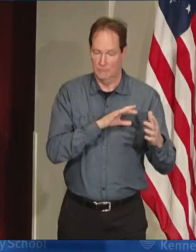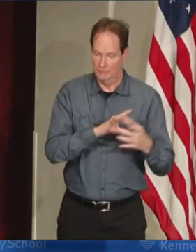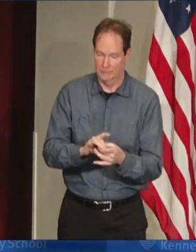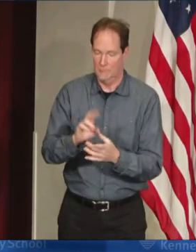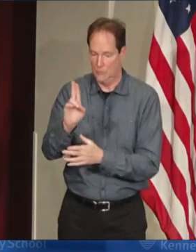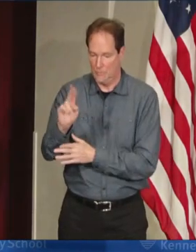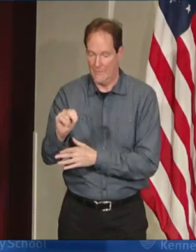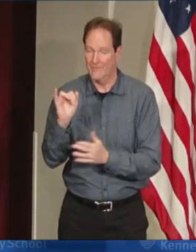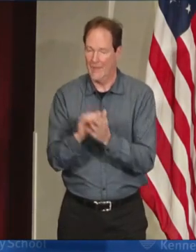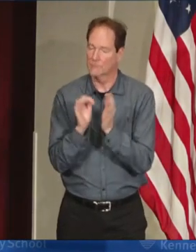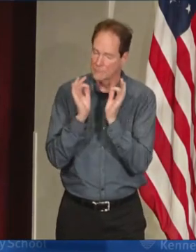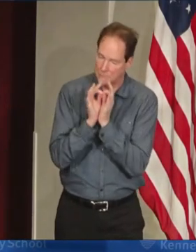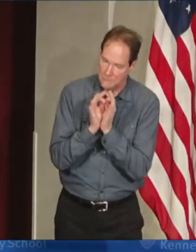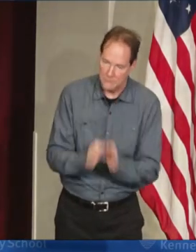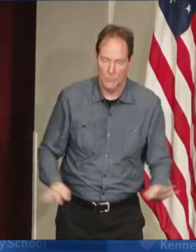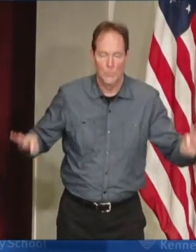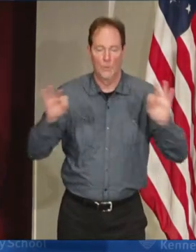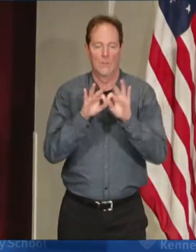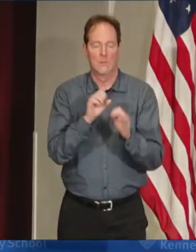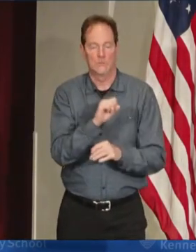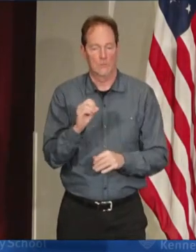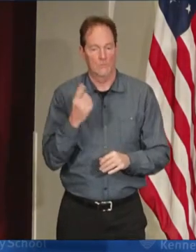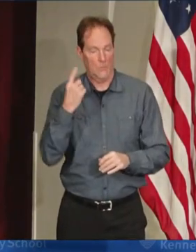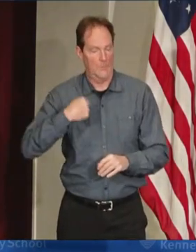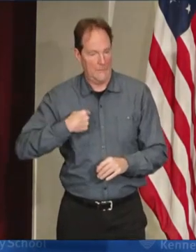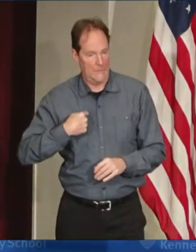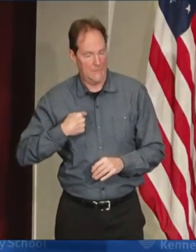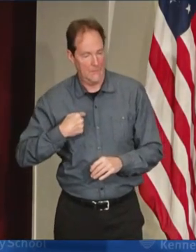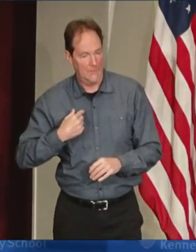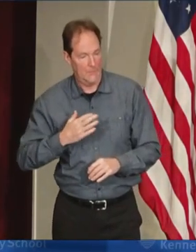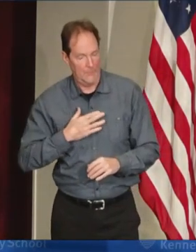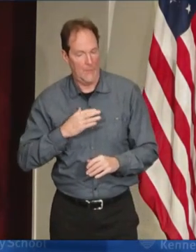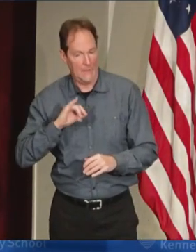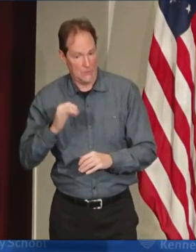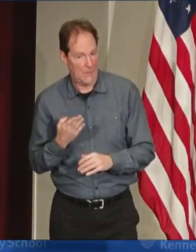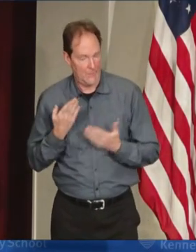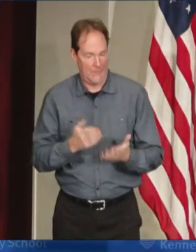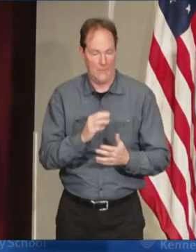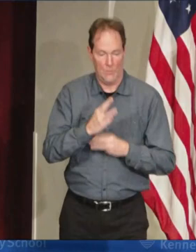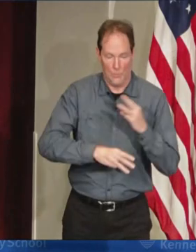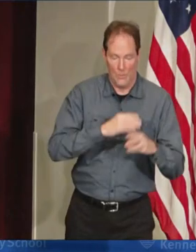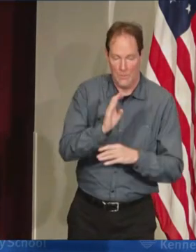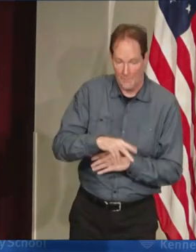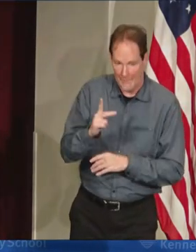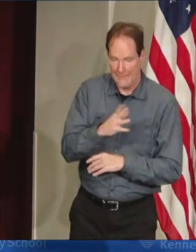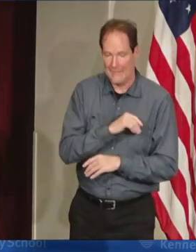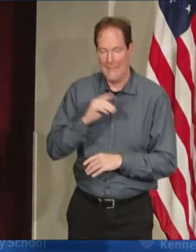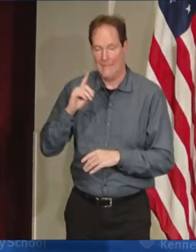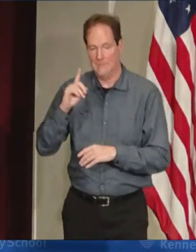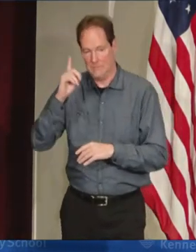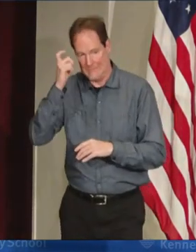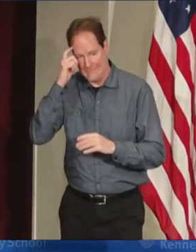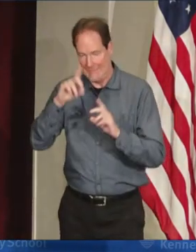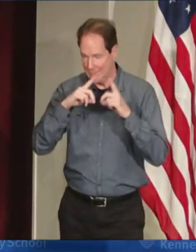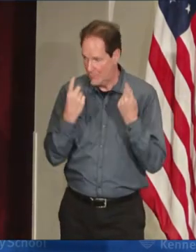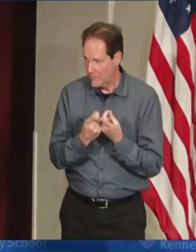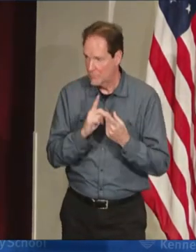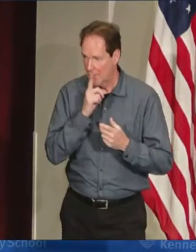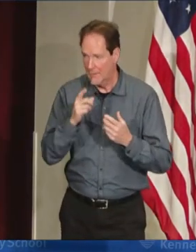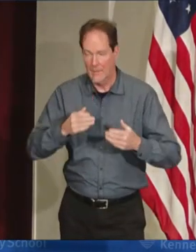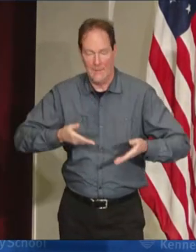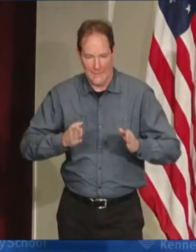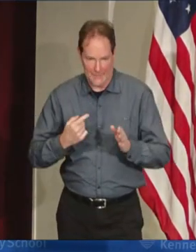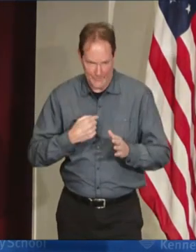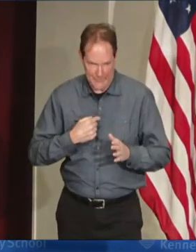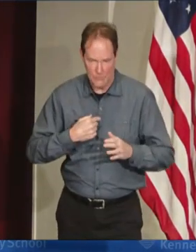very important. So, and for me, my job at the World Bank and at the State Department really allowed me